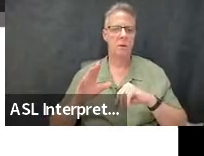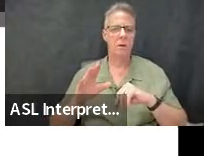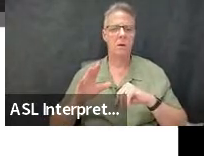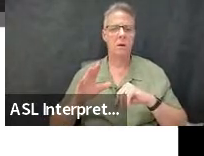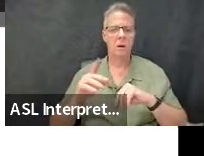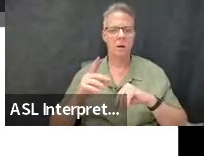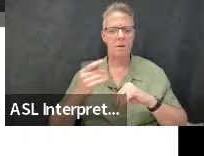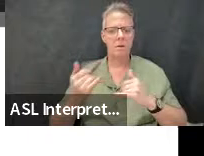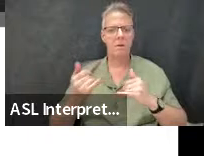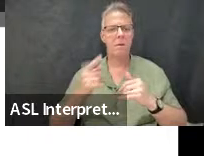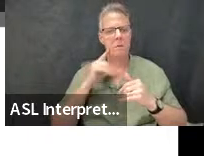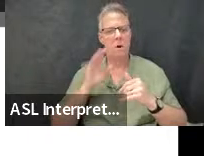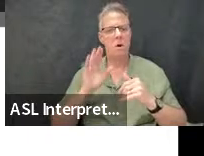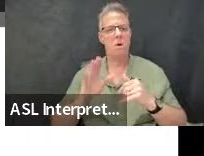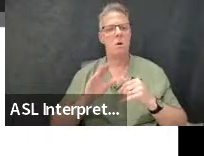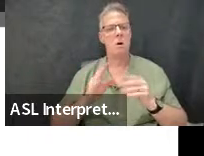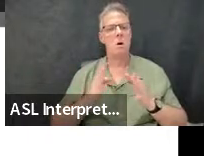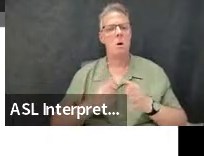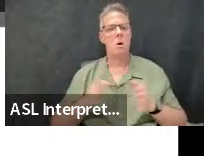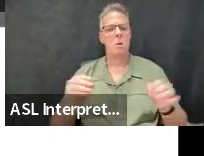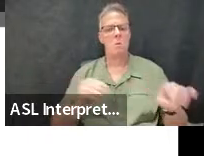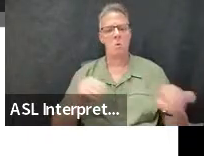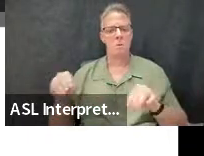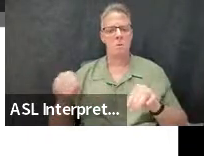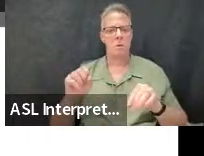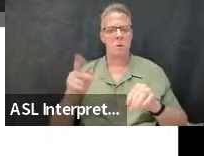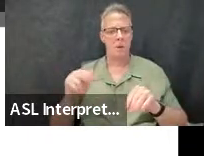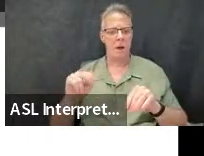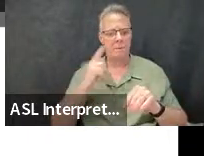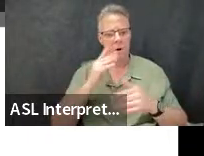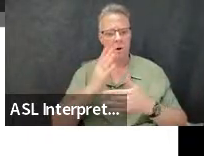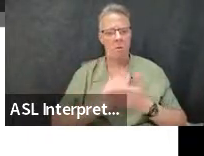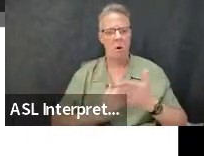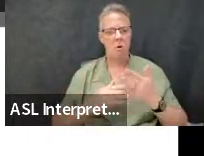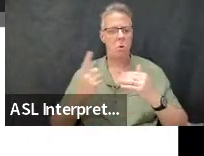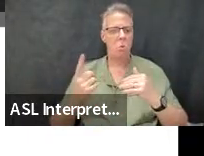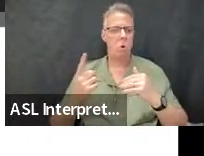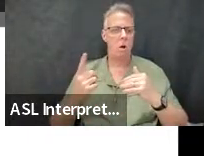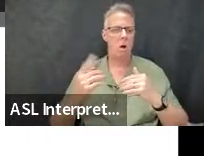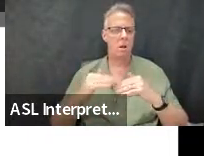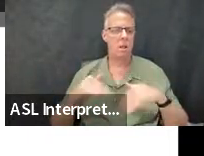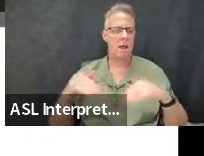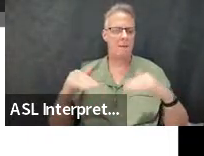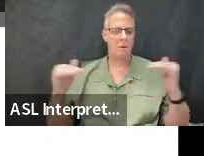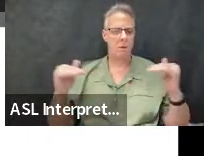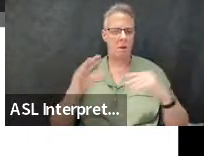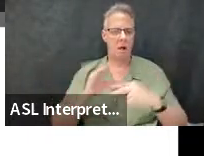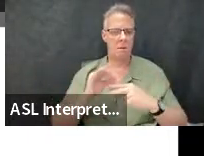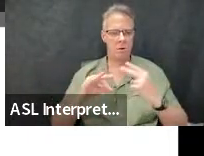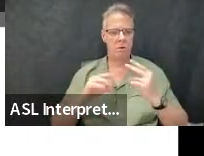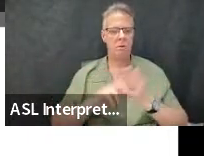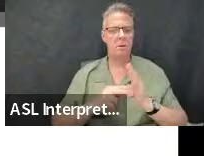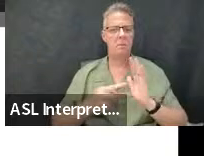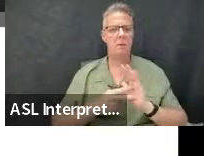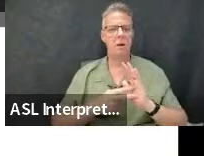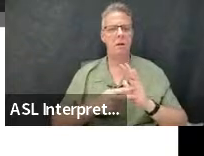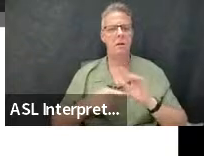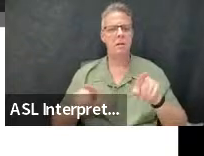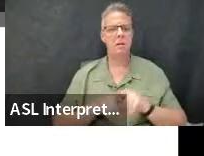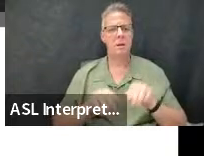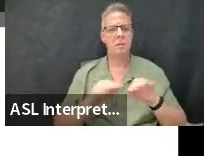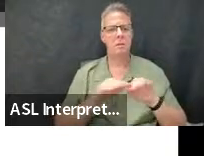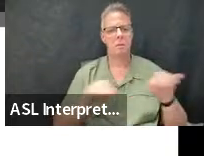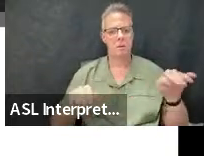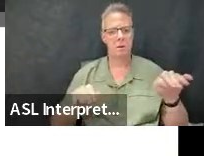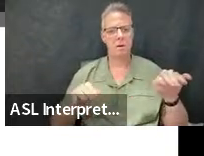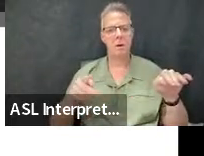we're looking at a movable span as part of the single level option. So the modes are still on the same level, except